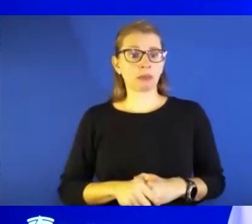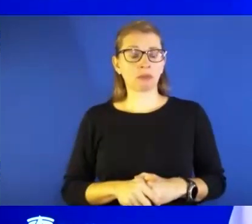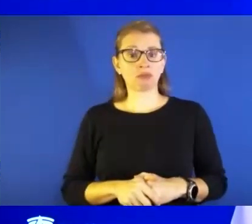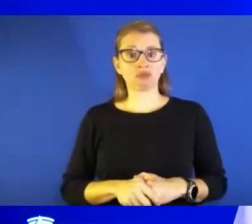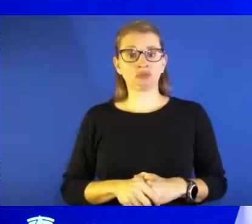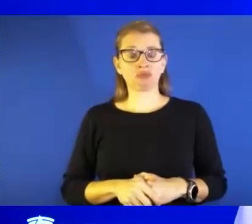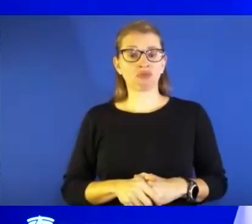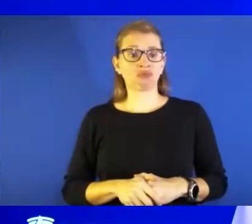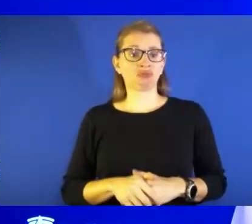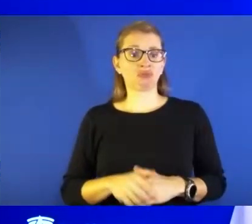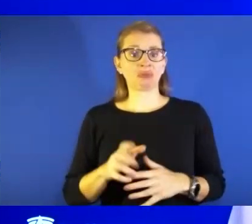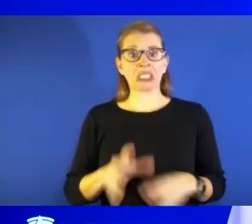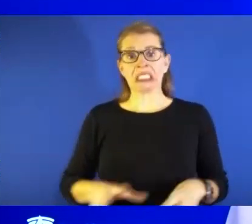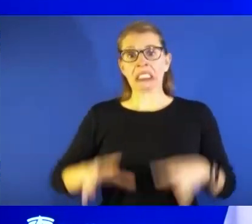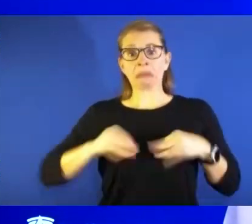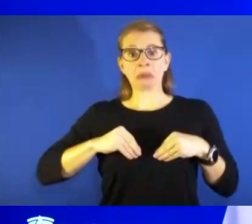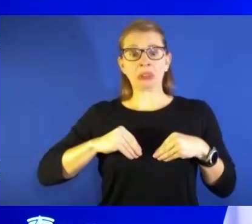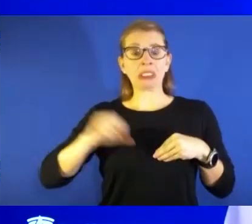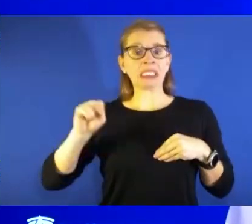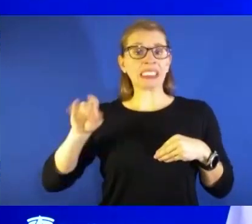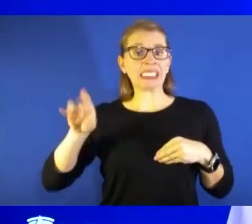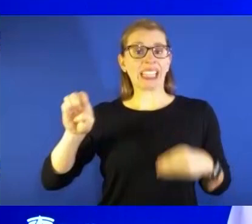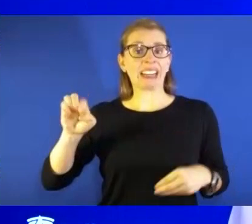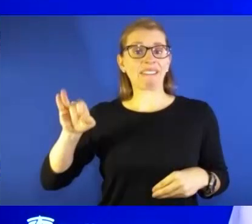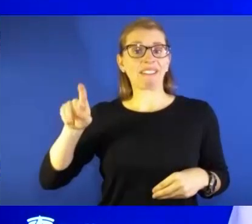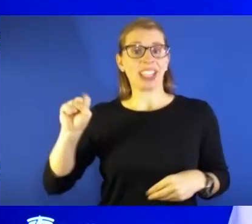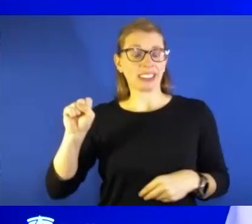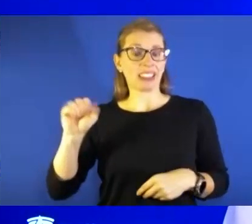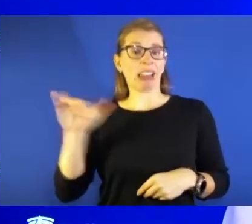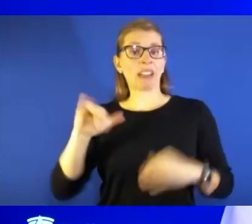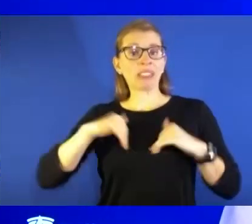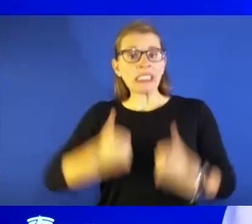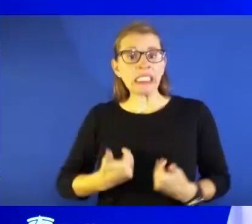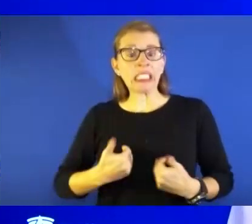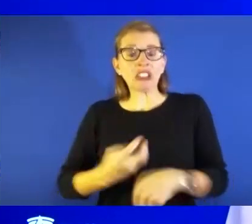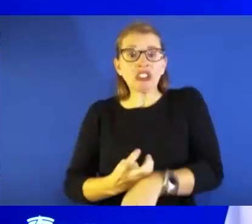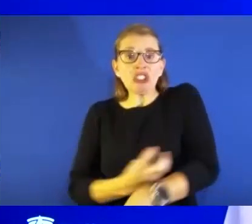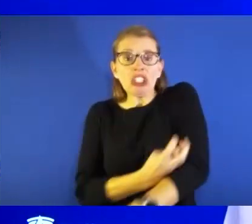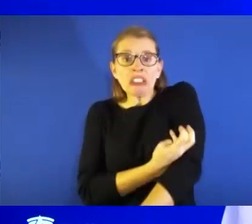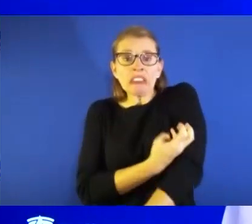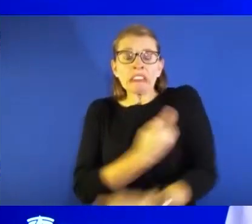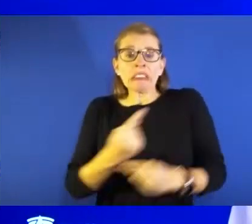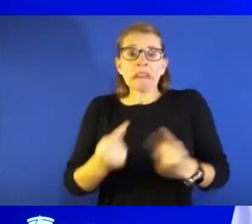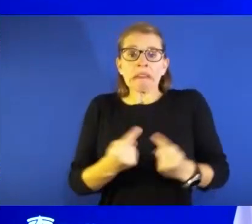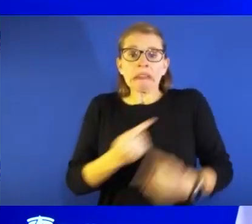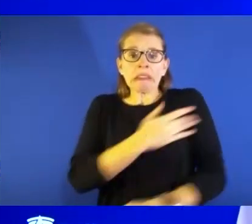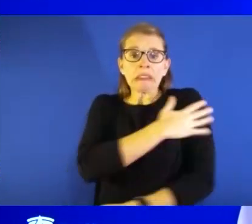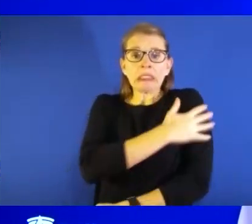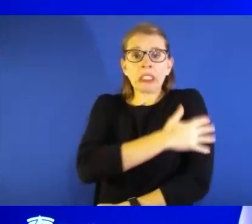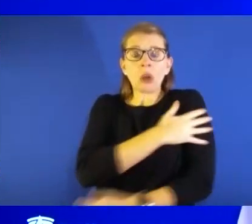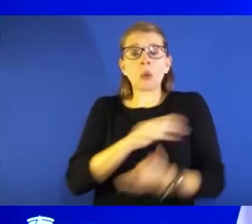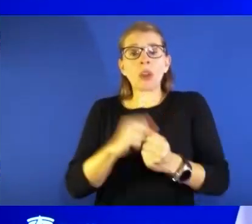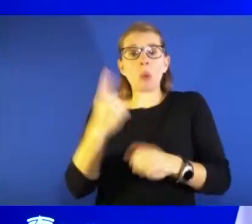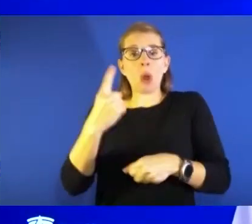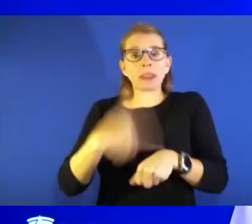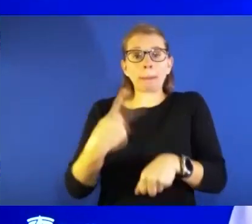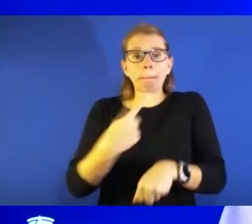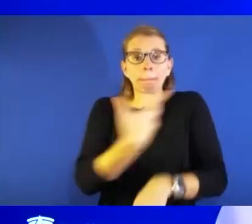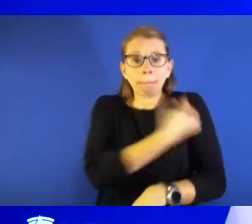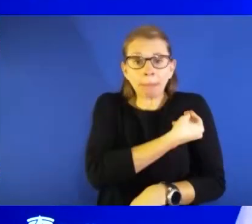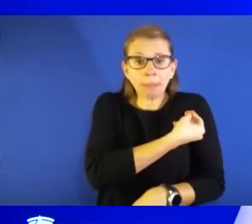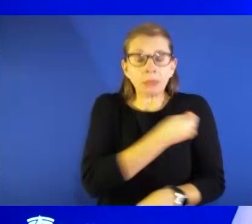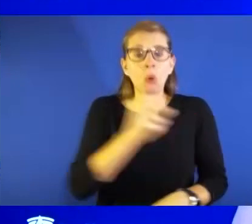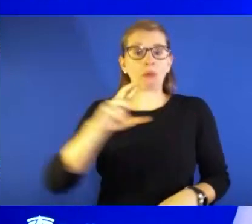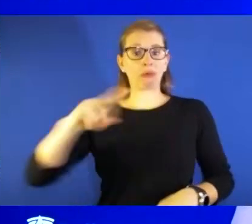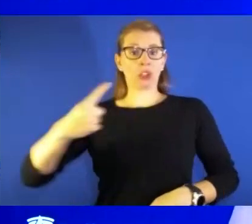acceptable side effects that we know about, such as fatigue or chills or sore arm, with one dose or the first shot, we know that